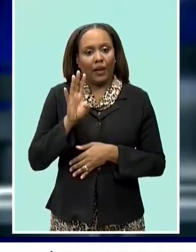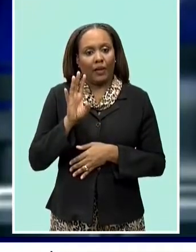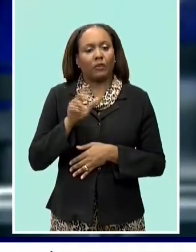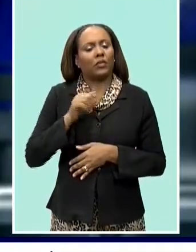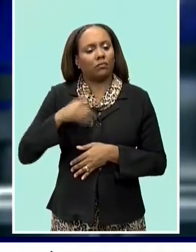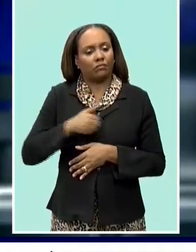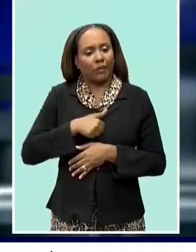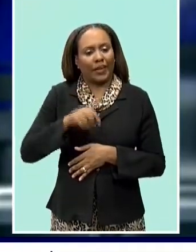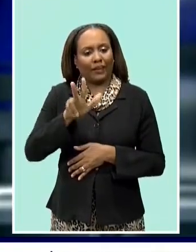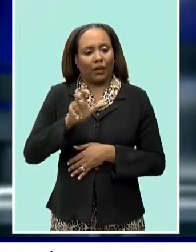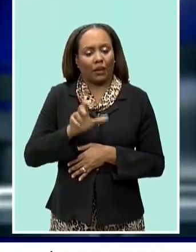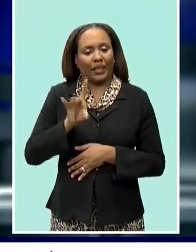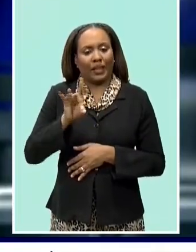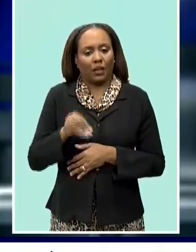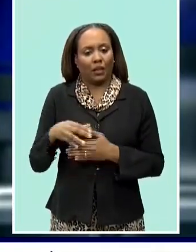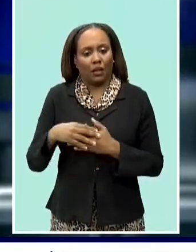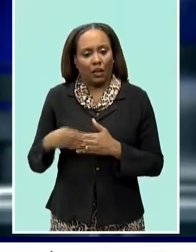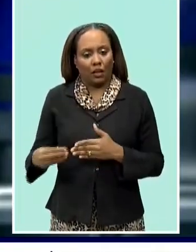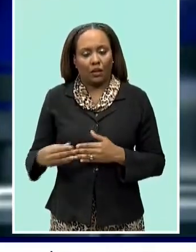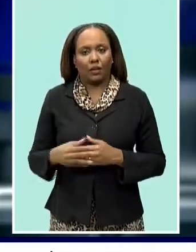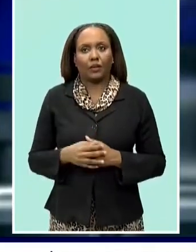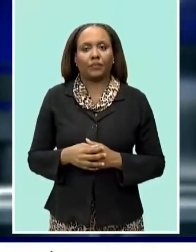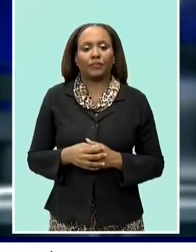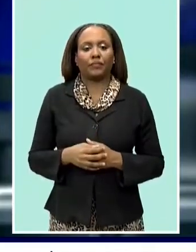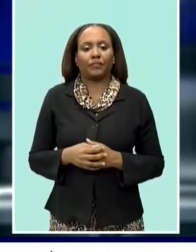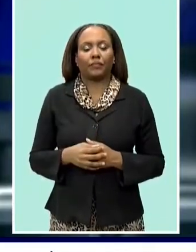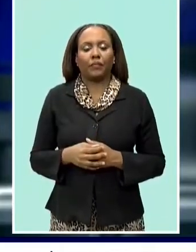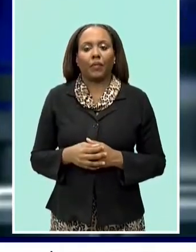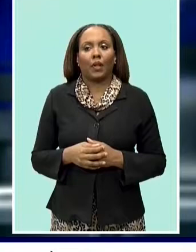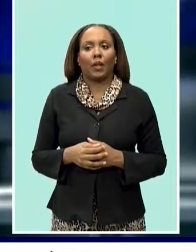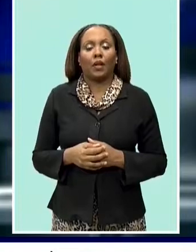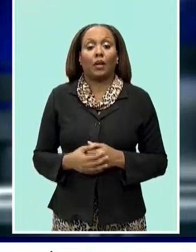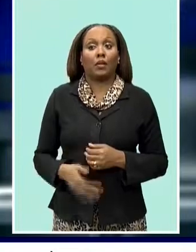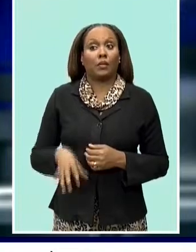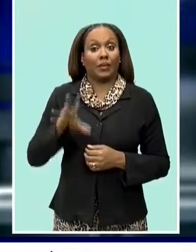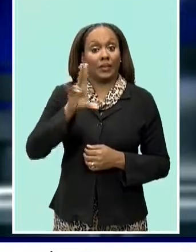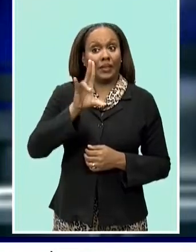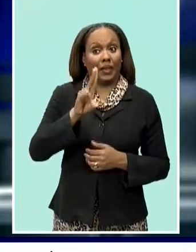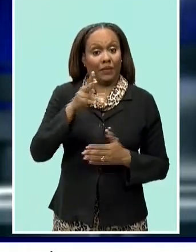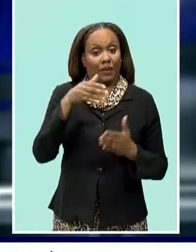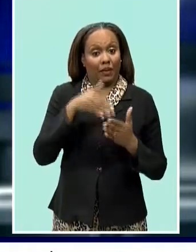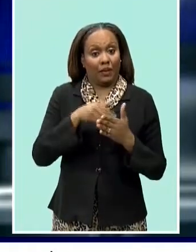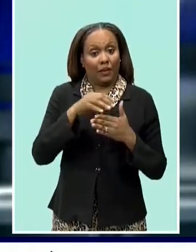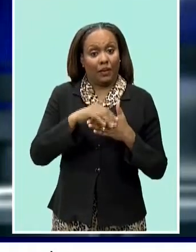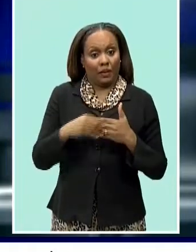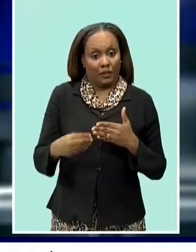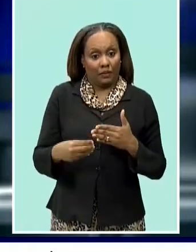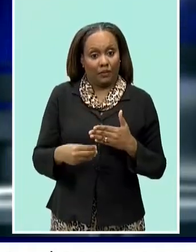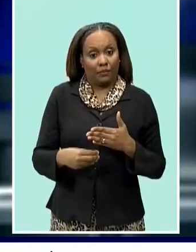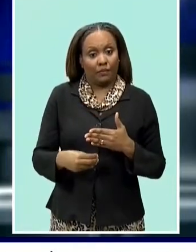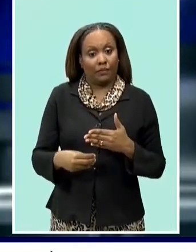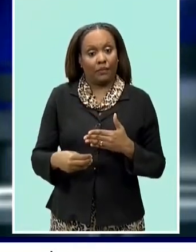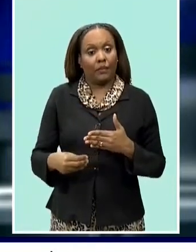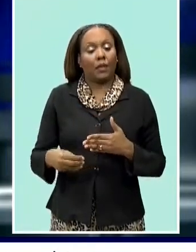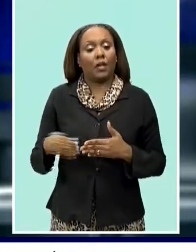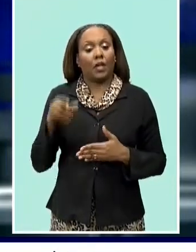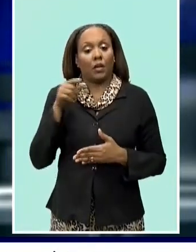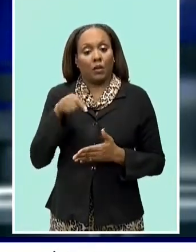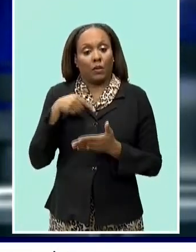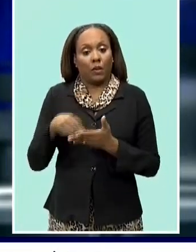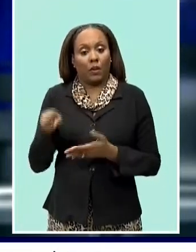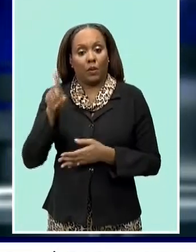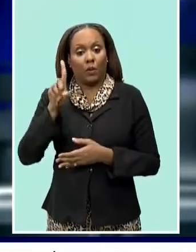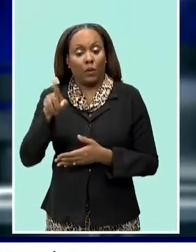of $380. Now, as we get to the $7,000 per month bracket, if you're in that category, you would have been